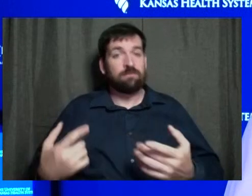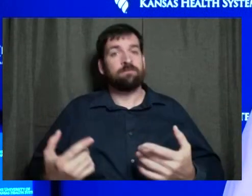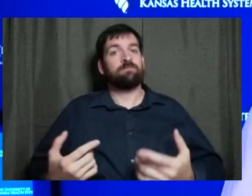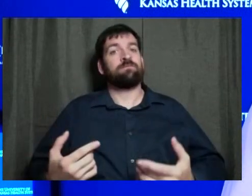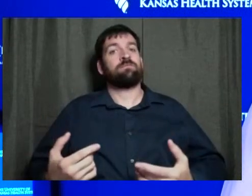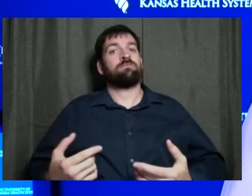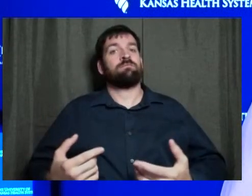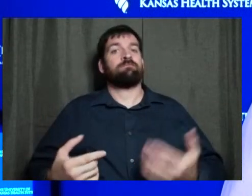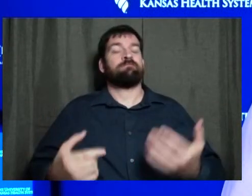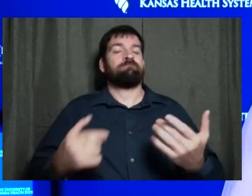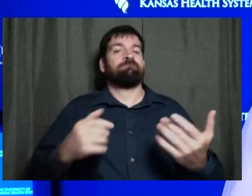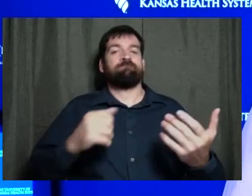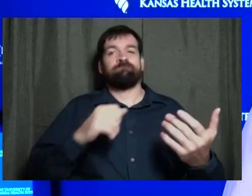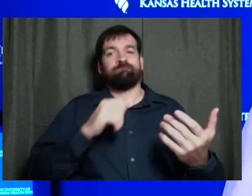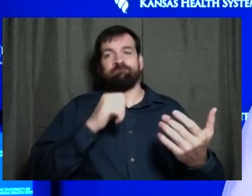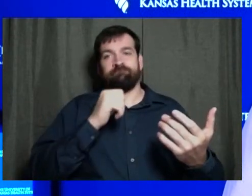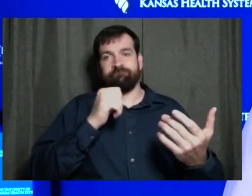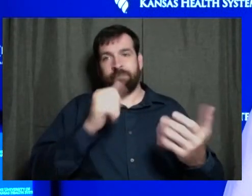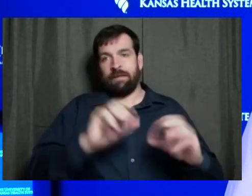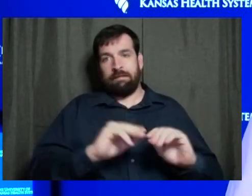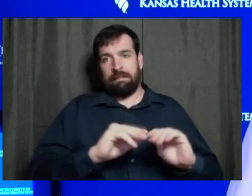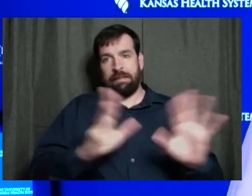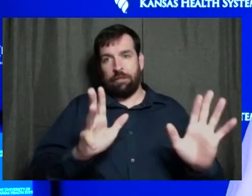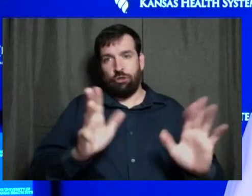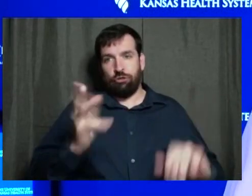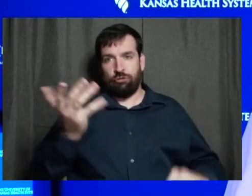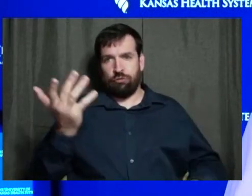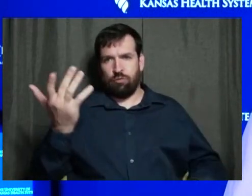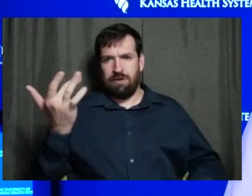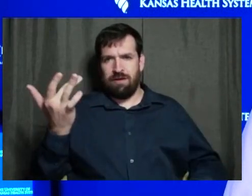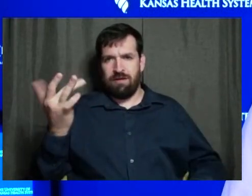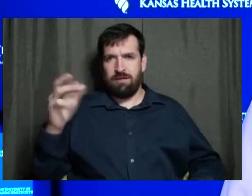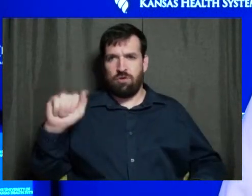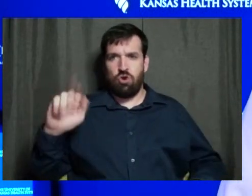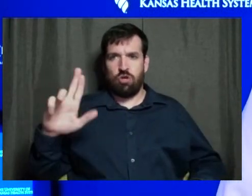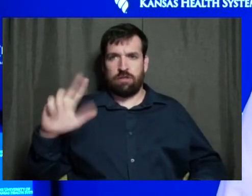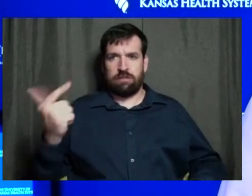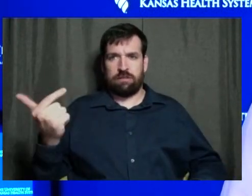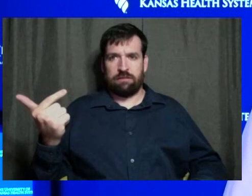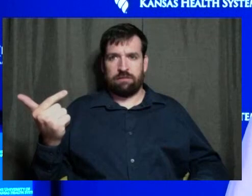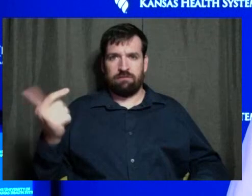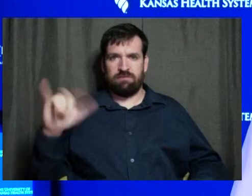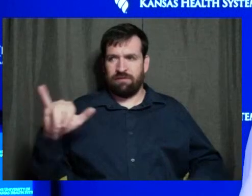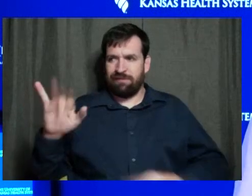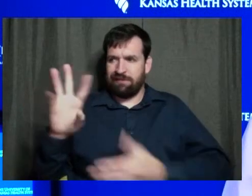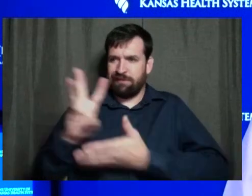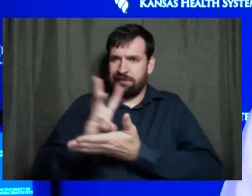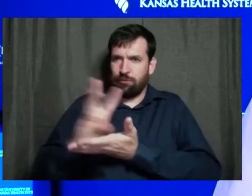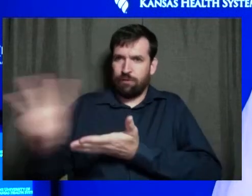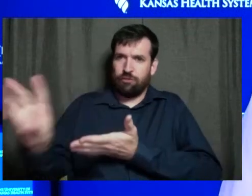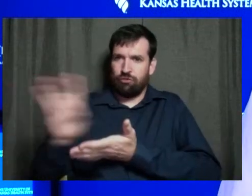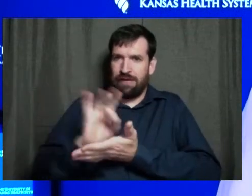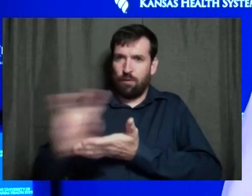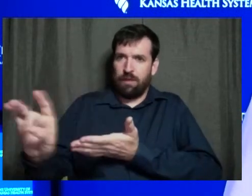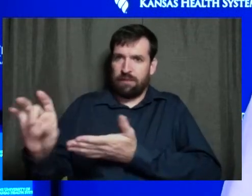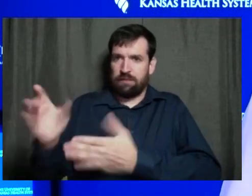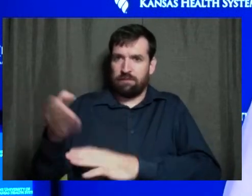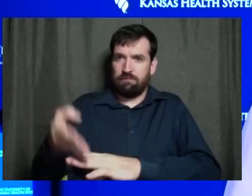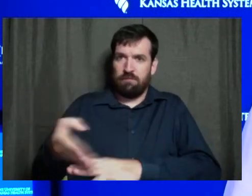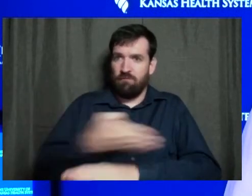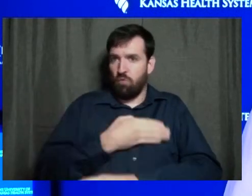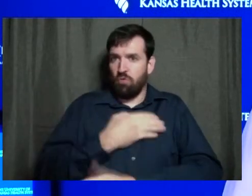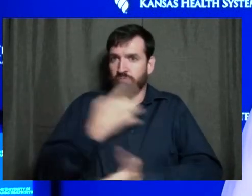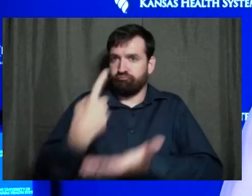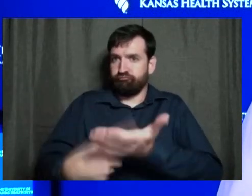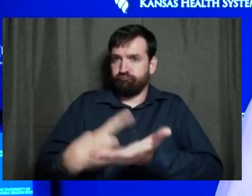unclear exactly why you went in August. That was 6 or 8 weeks before there was a lot of discussion about that. So I'm